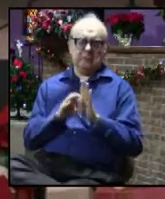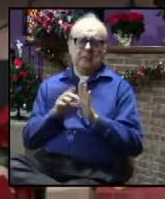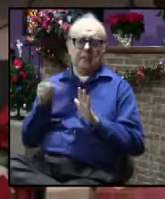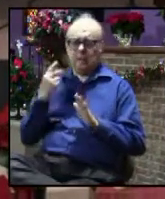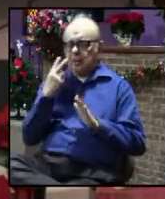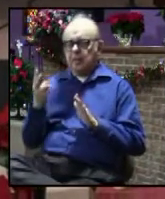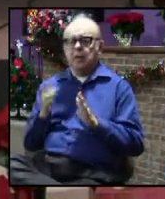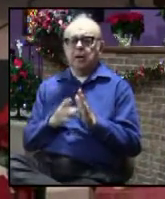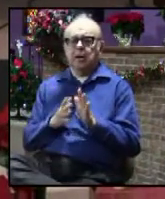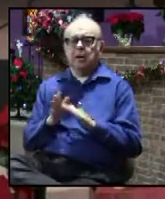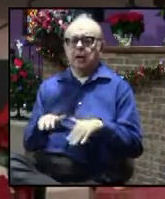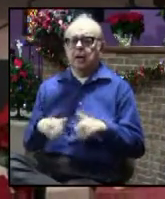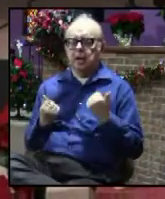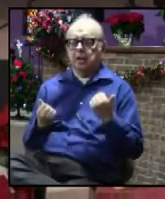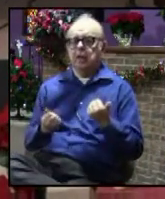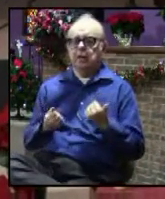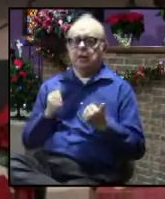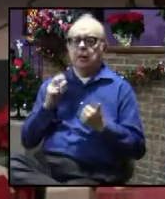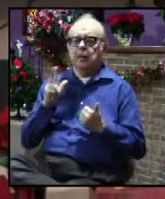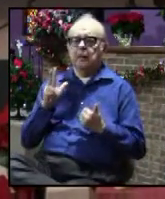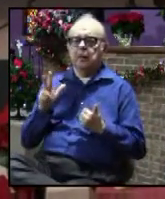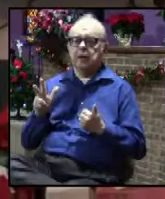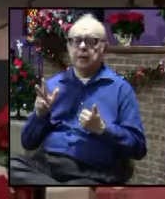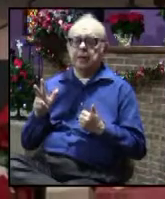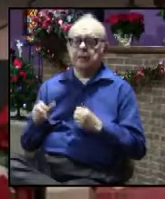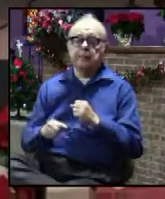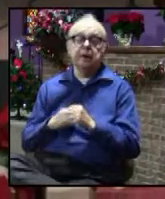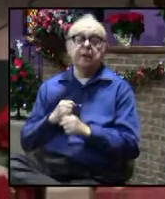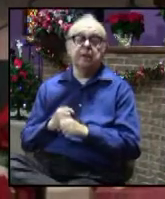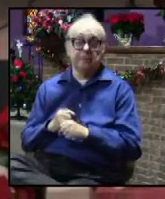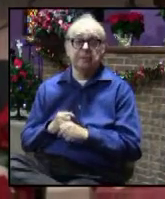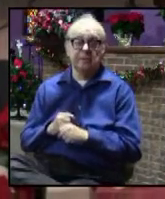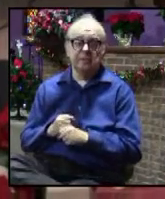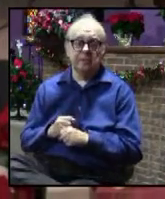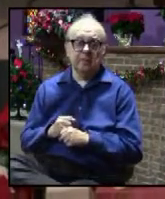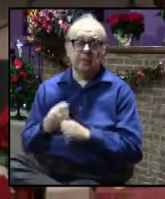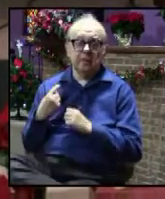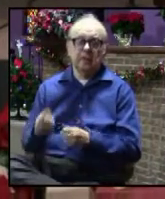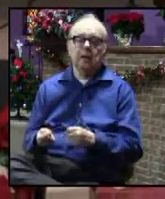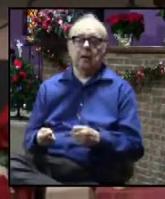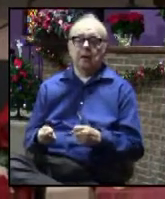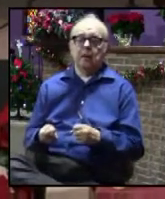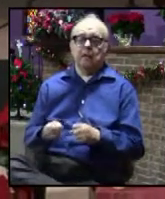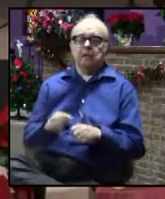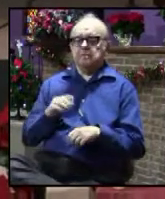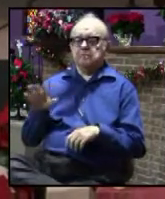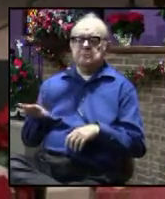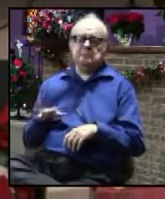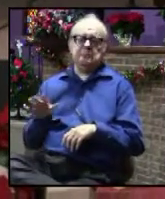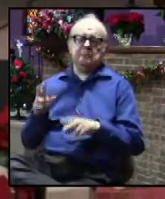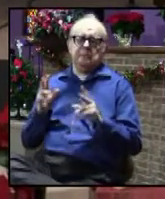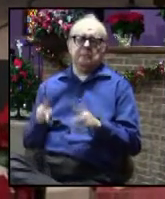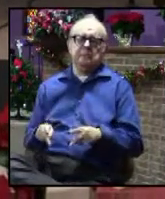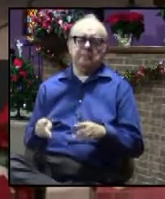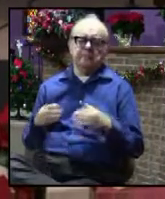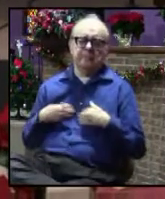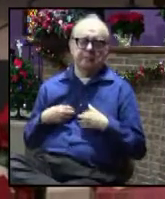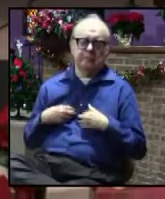But you see, Jesus lived for 33 years. And the average person has